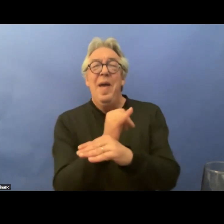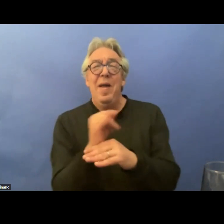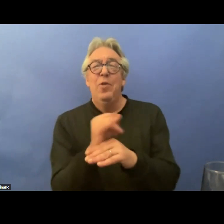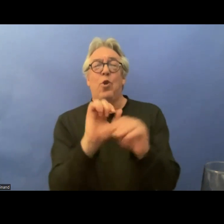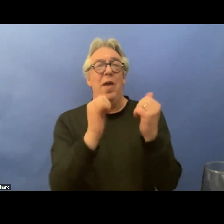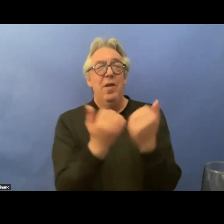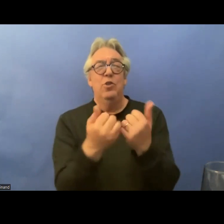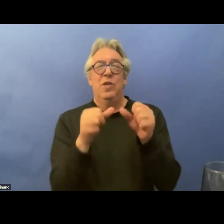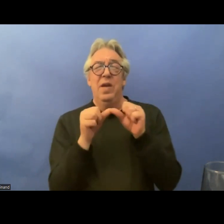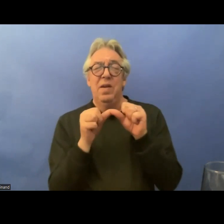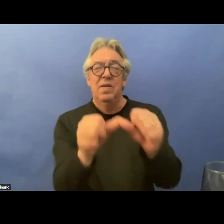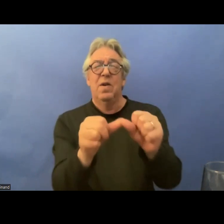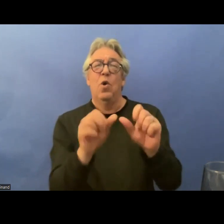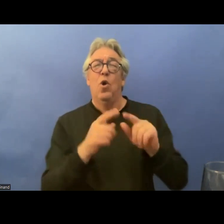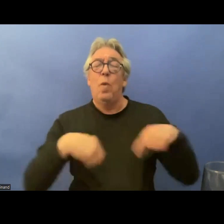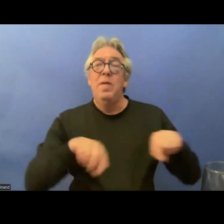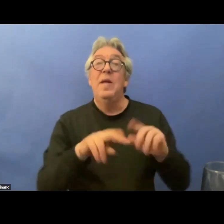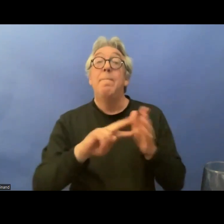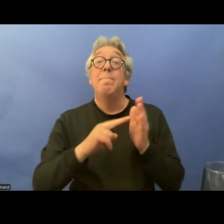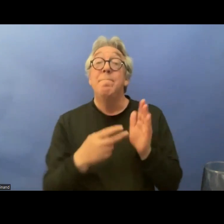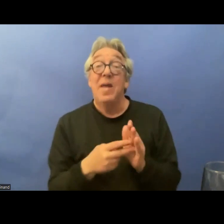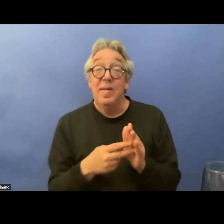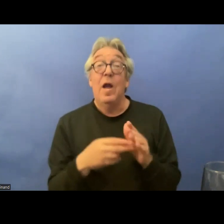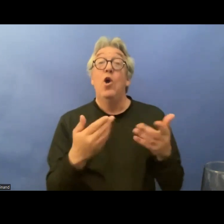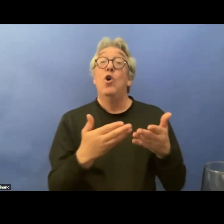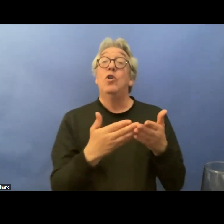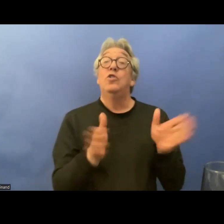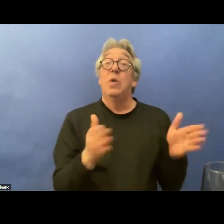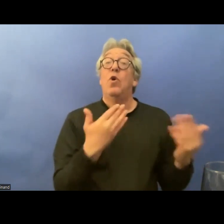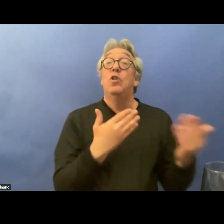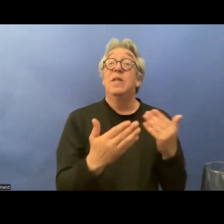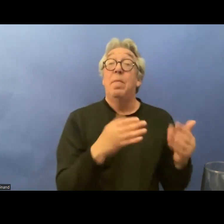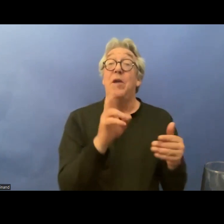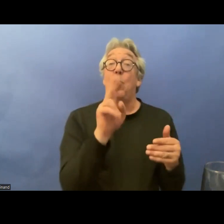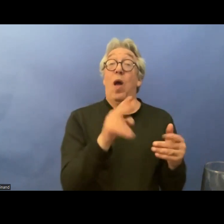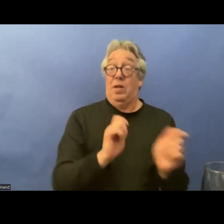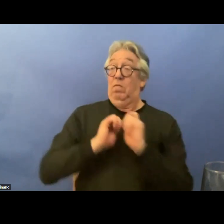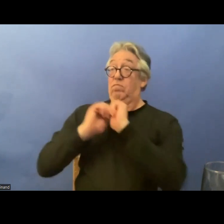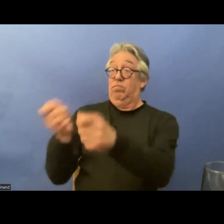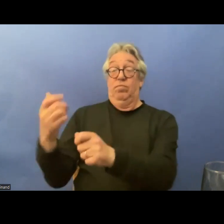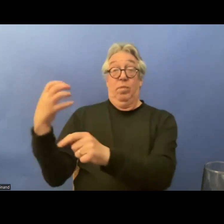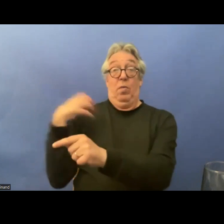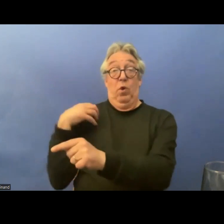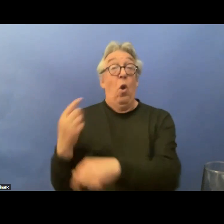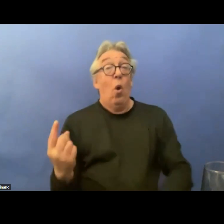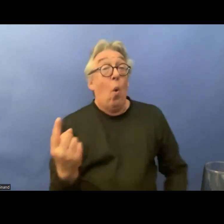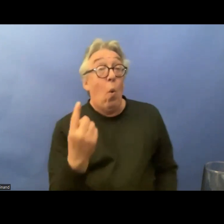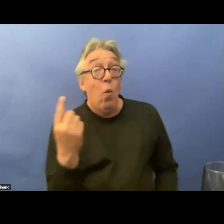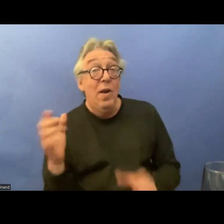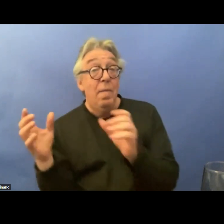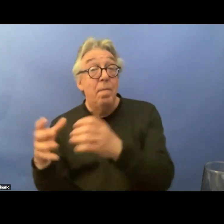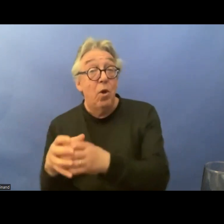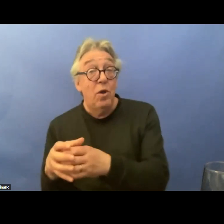Committee, this is a General Assembly mandated body. It is the only General Assembly mandated body that